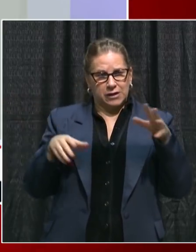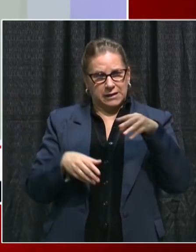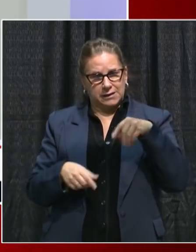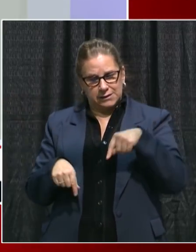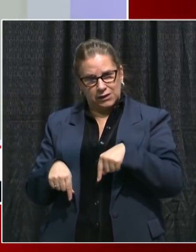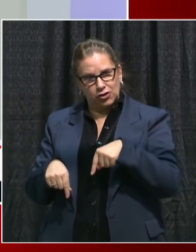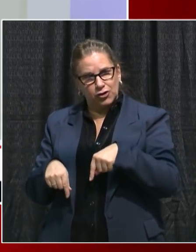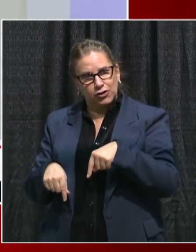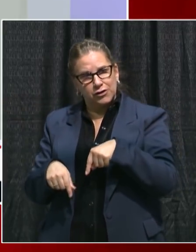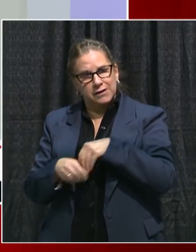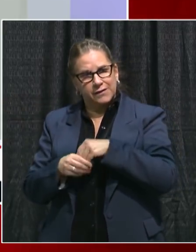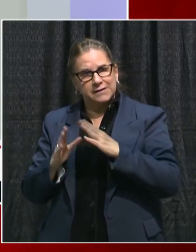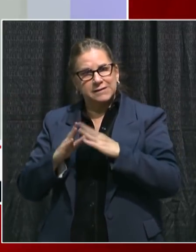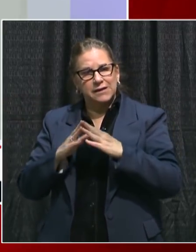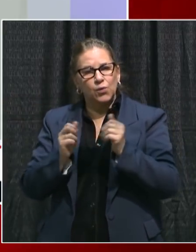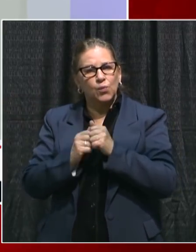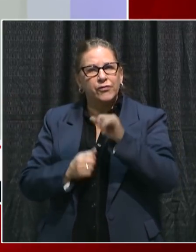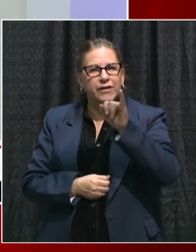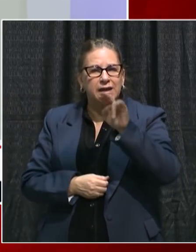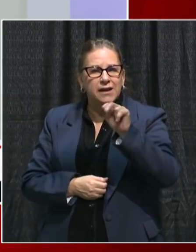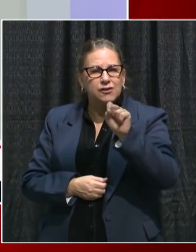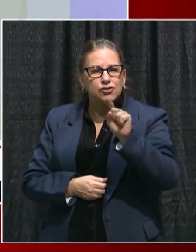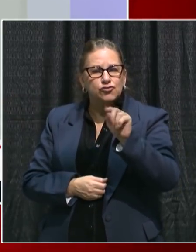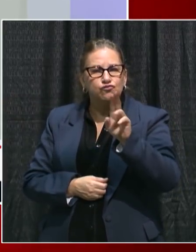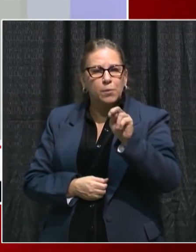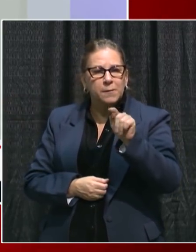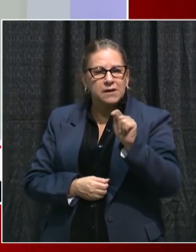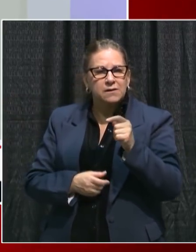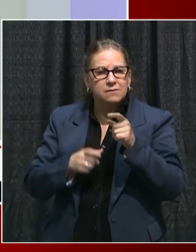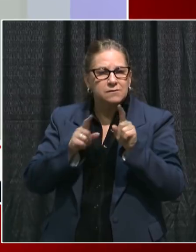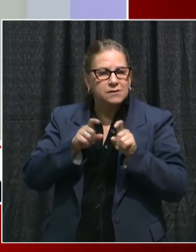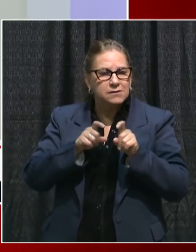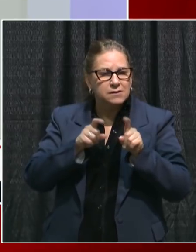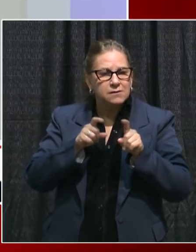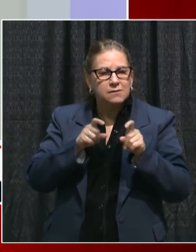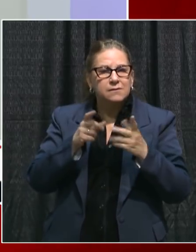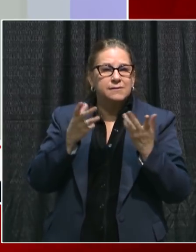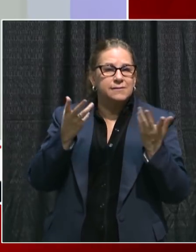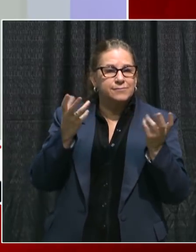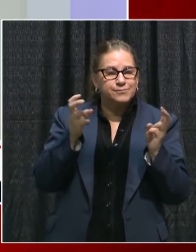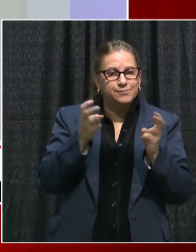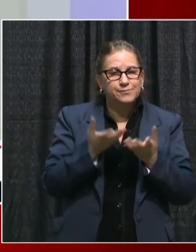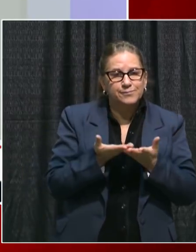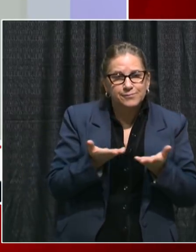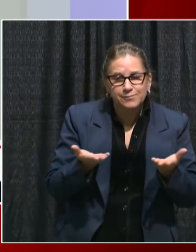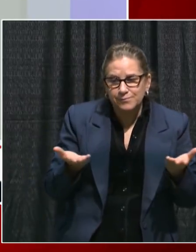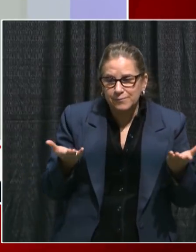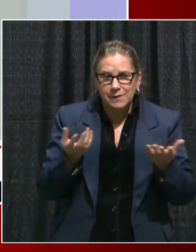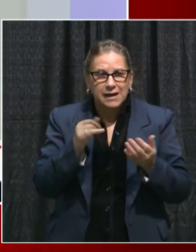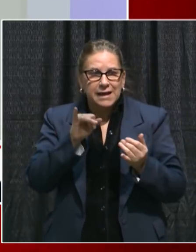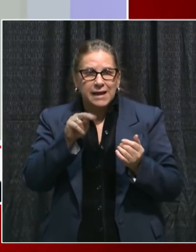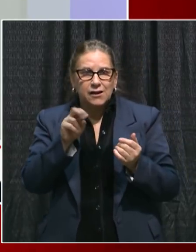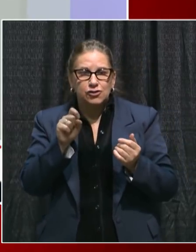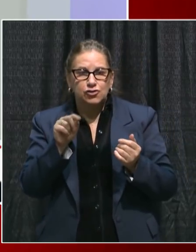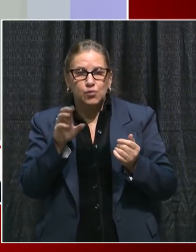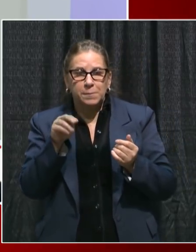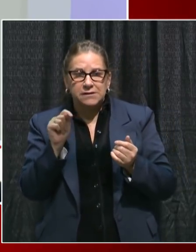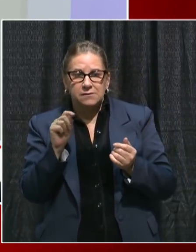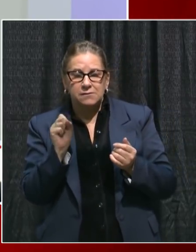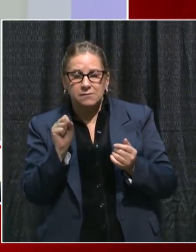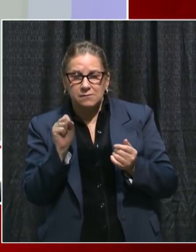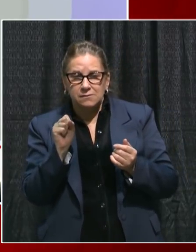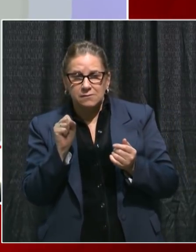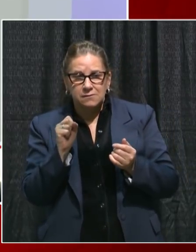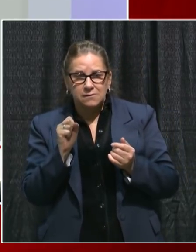care instruments there. When we are finished with that and no longer need to do that, we will be deploying the rest of those probably